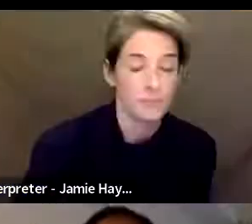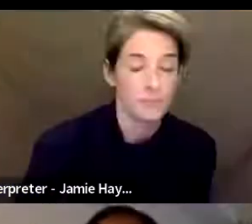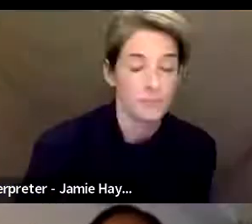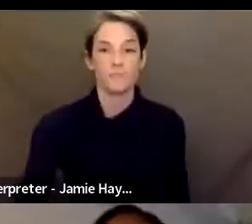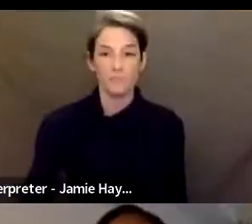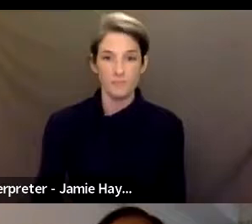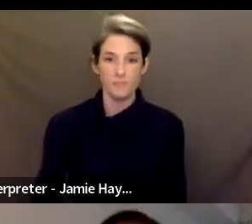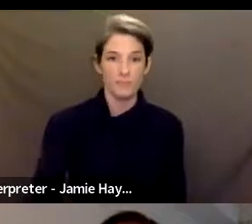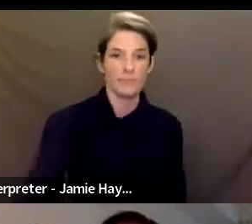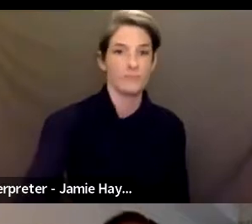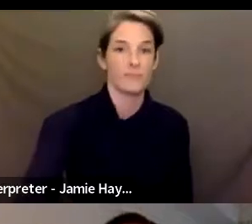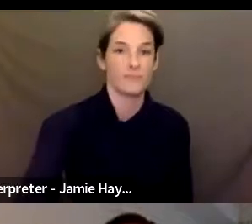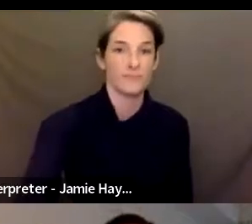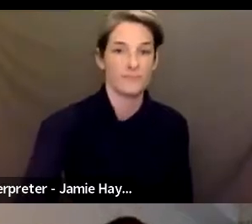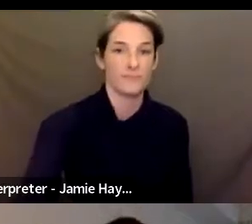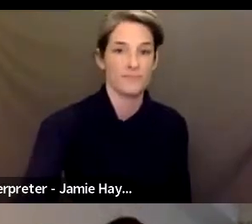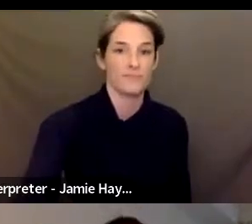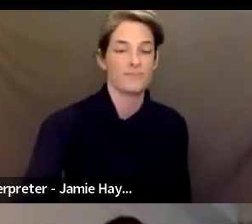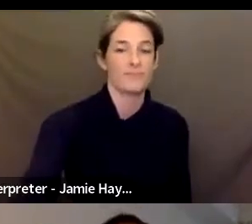I will jump in.